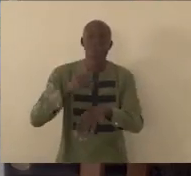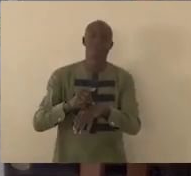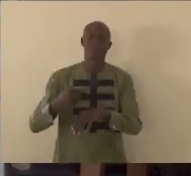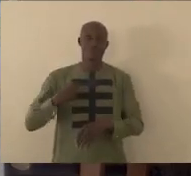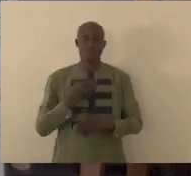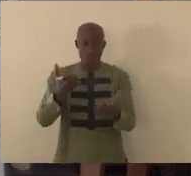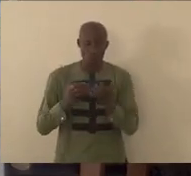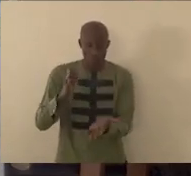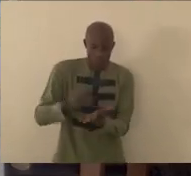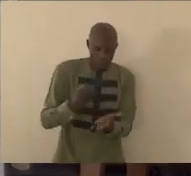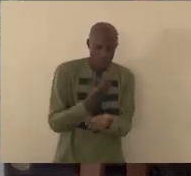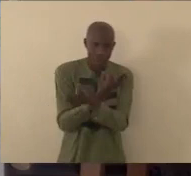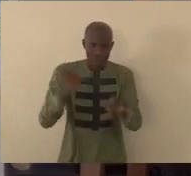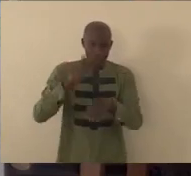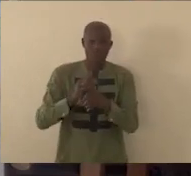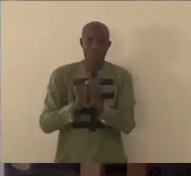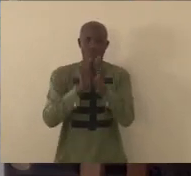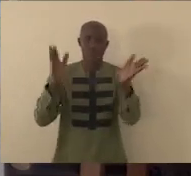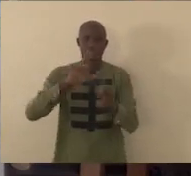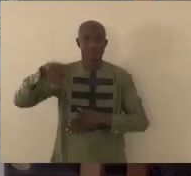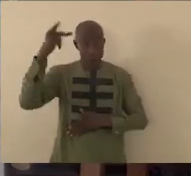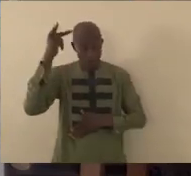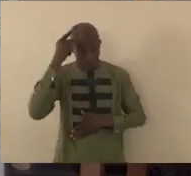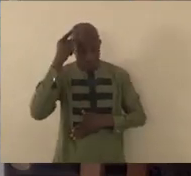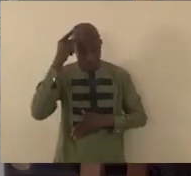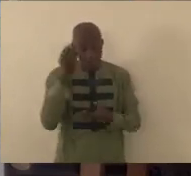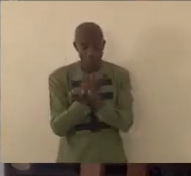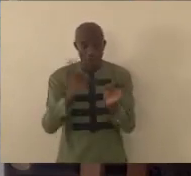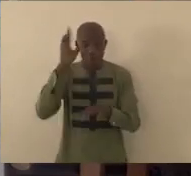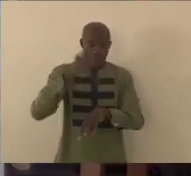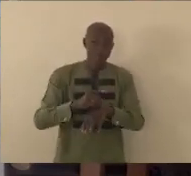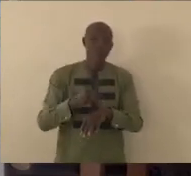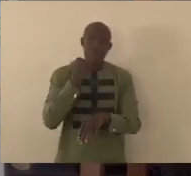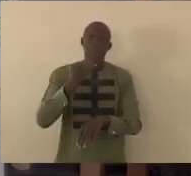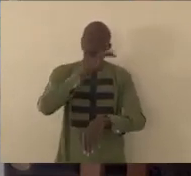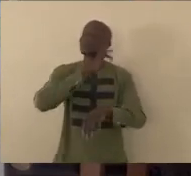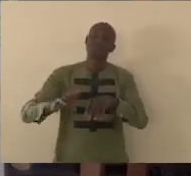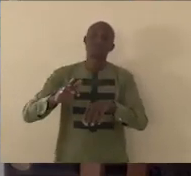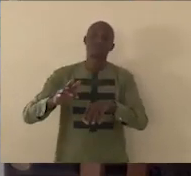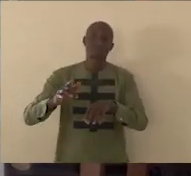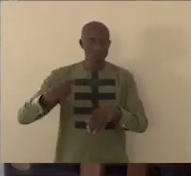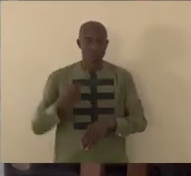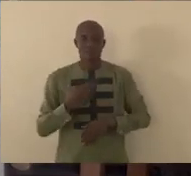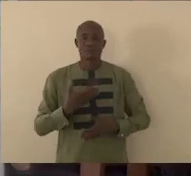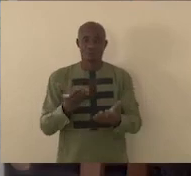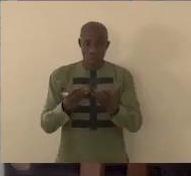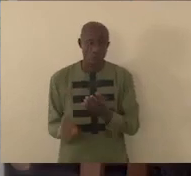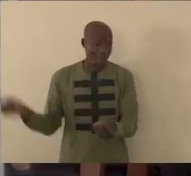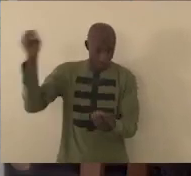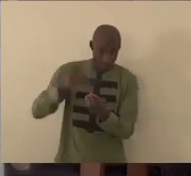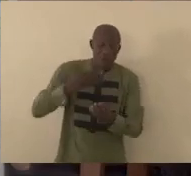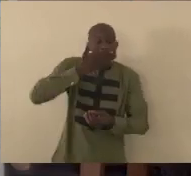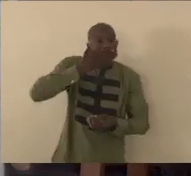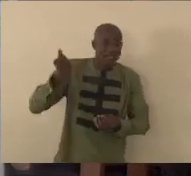want economic freedom because without it, political freedom is illusory and empty. We want more and